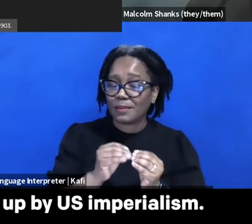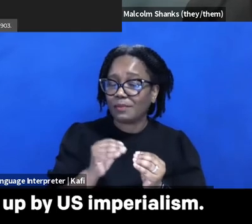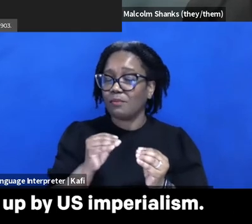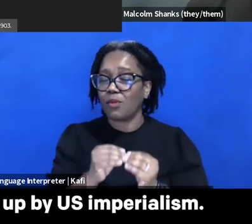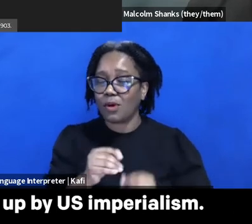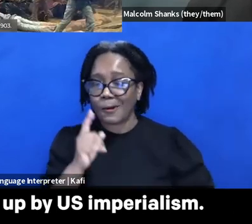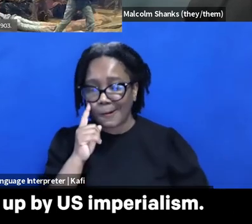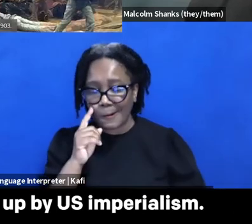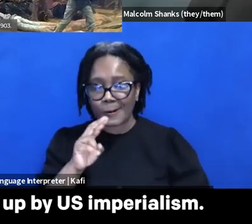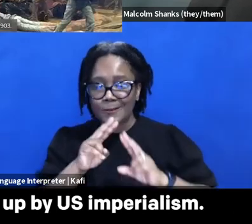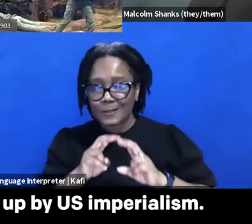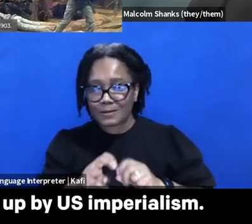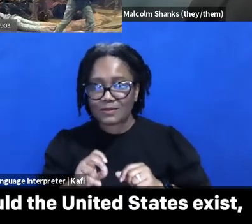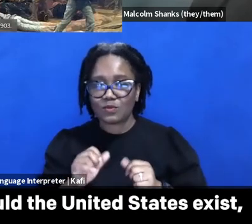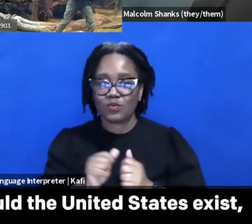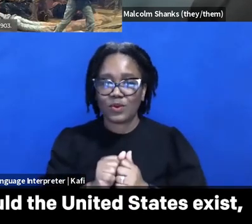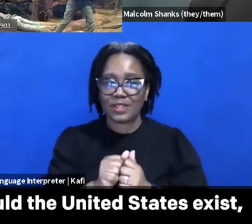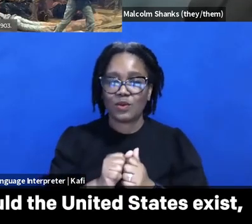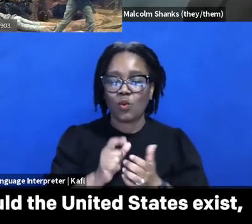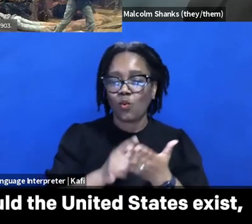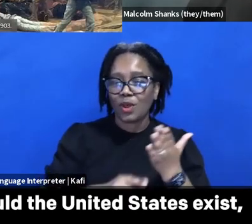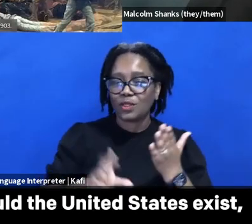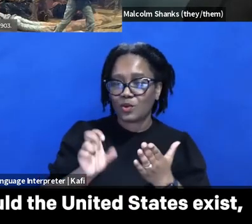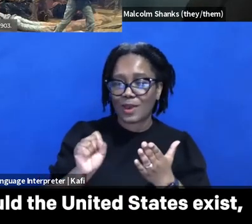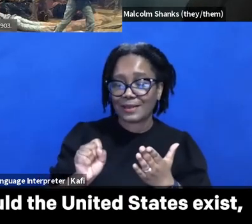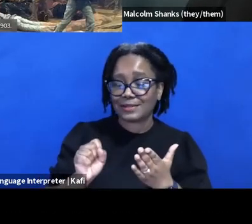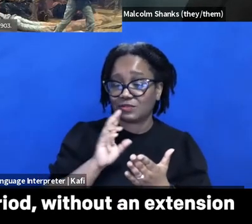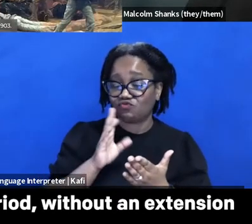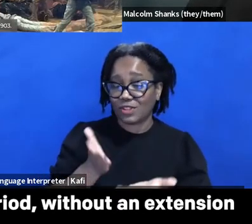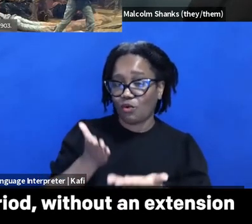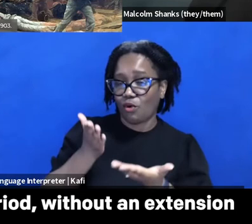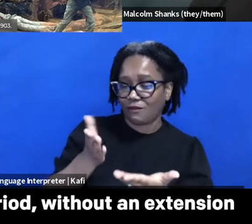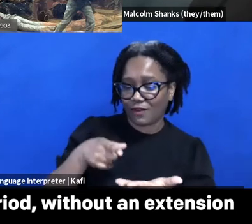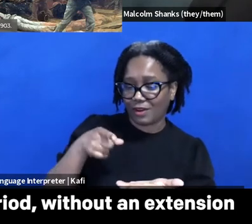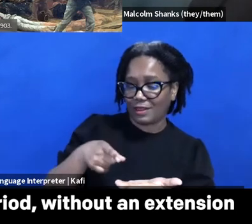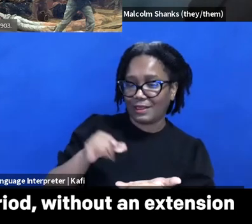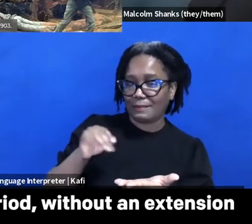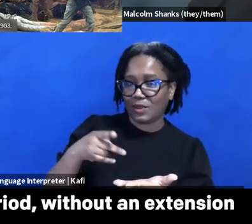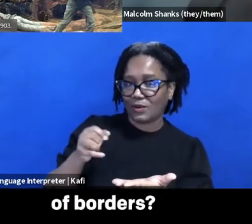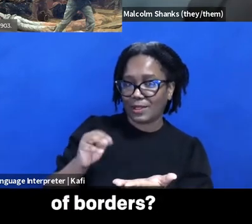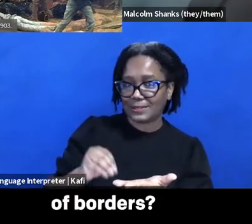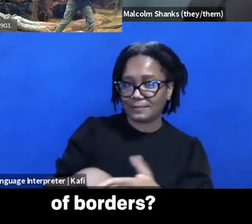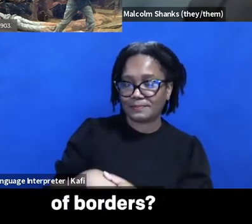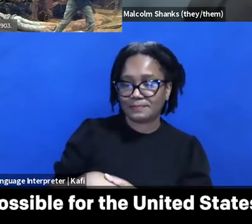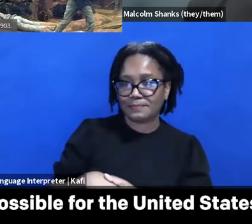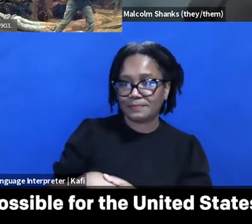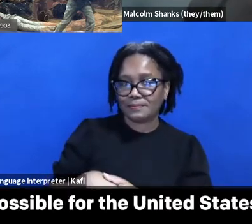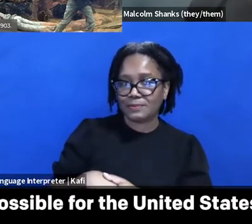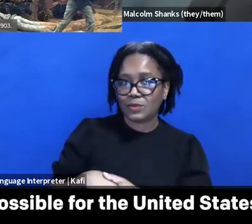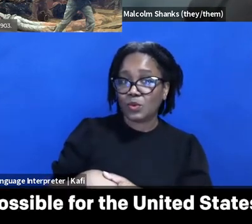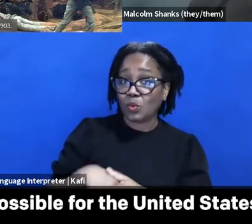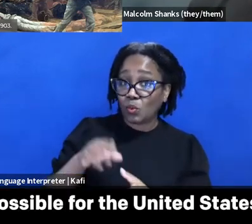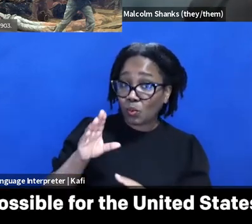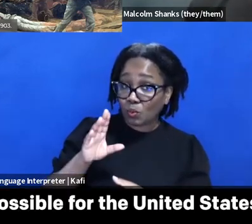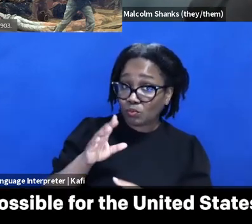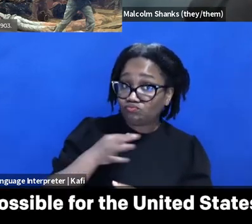offered us by US imperialism. Would the United States exist, period, without an extension of borders? Is it